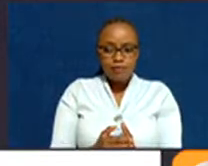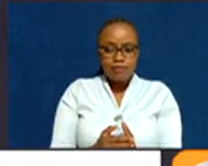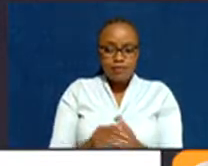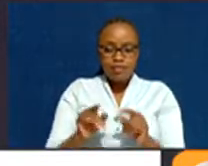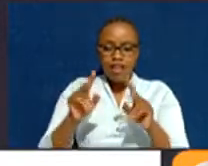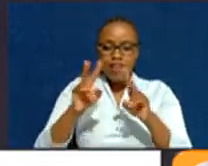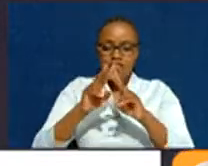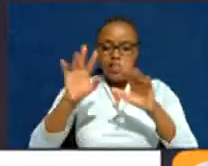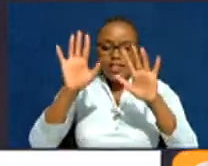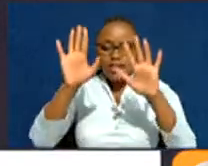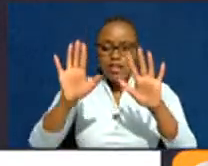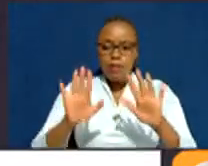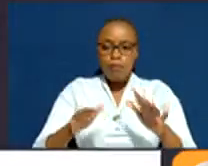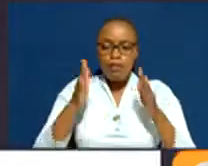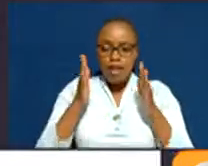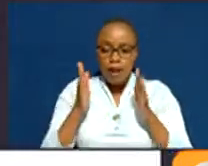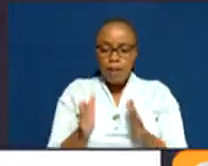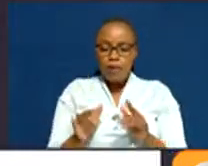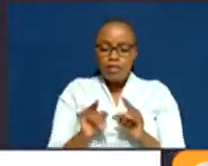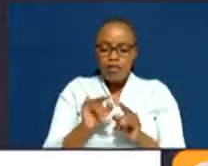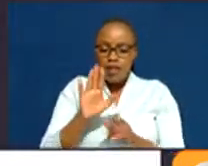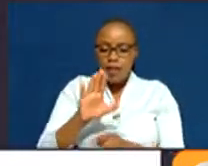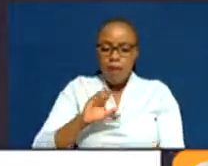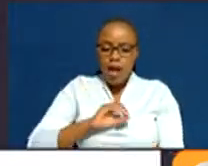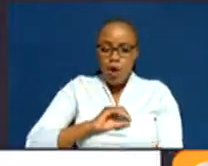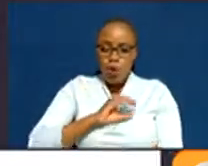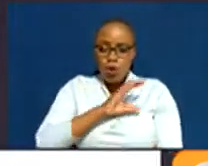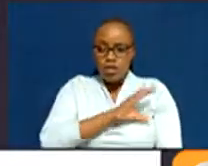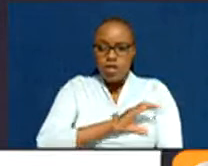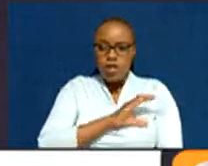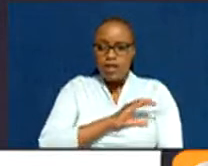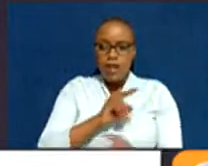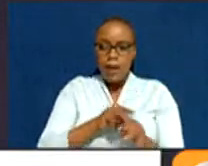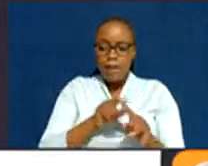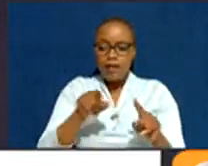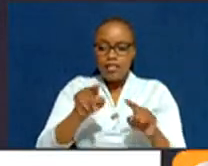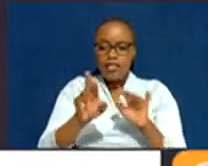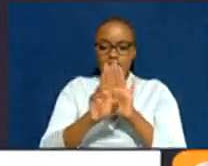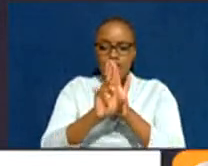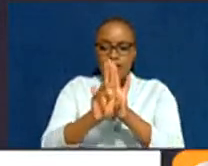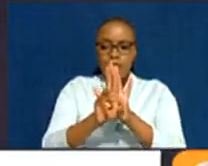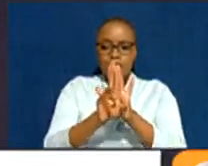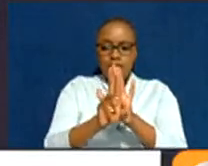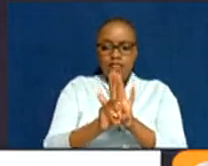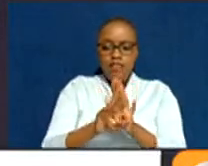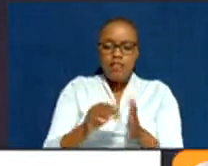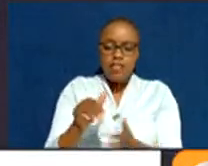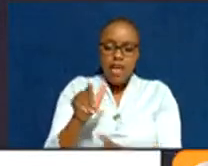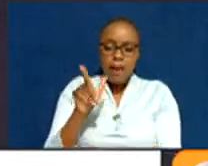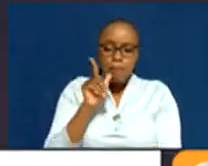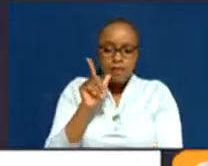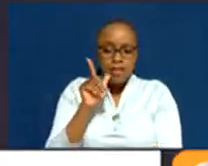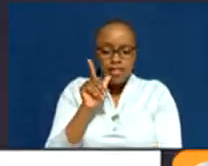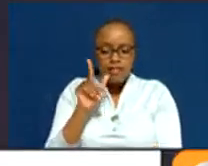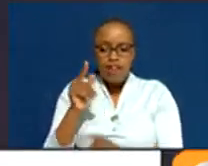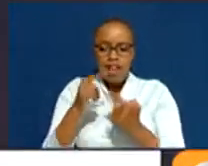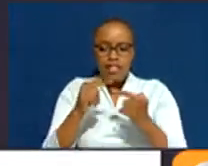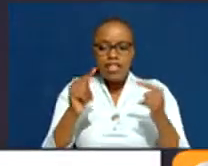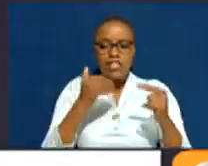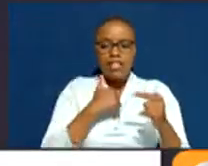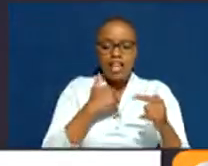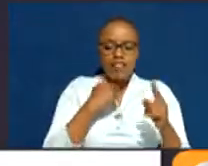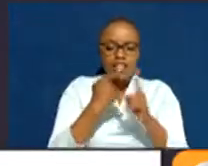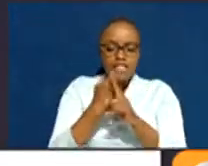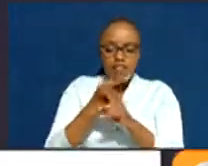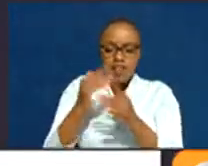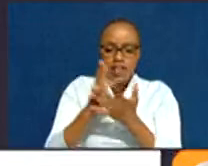important person, has her personality, but perhaps what she did represent, the British monarch and its excesses right across the